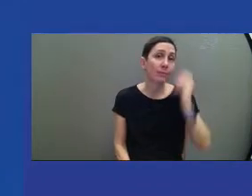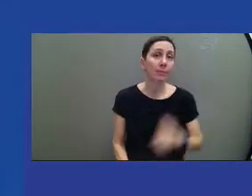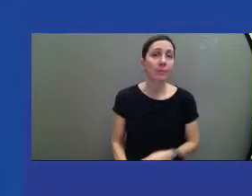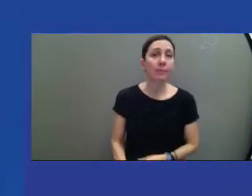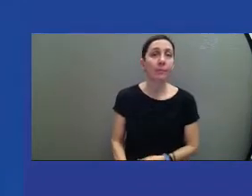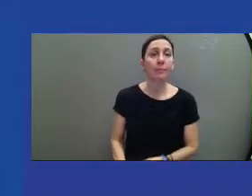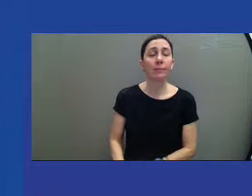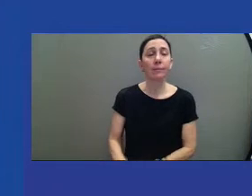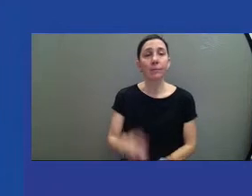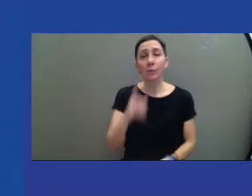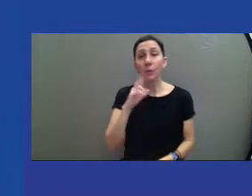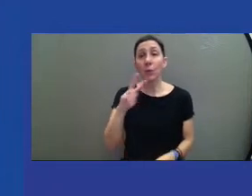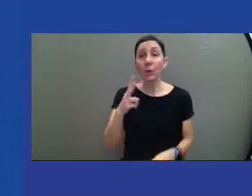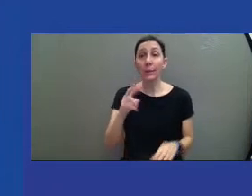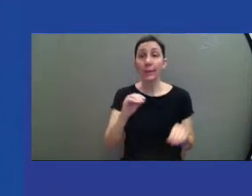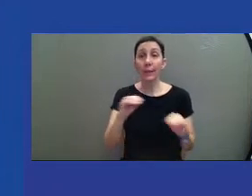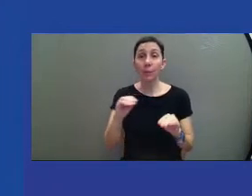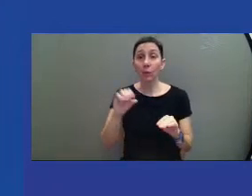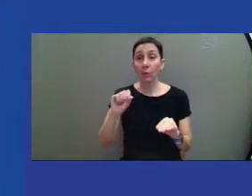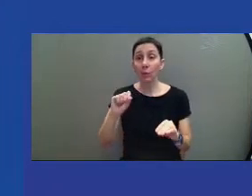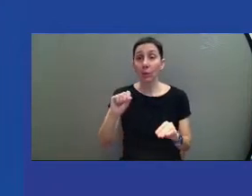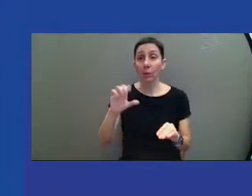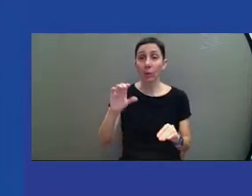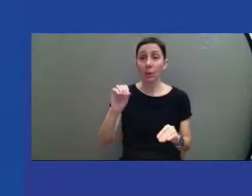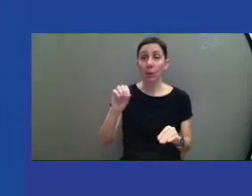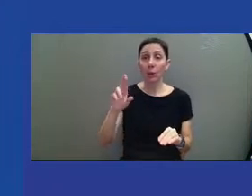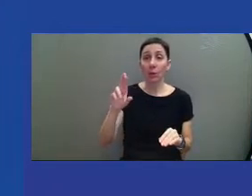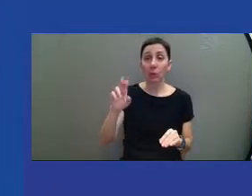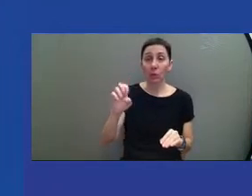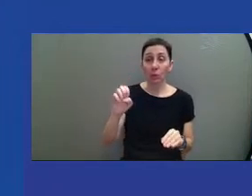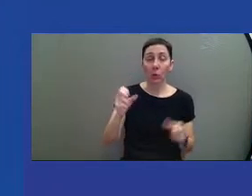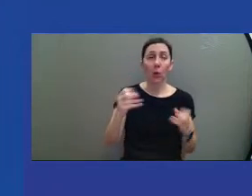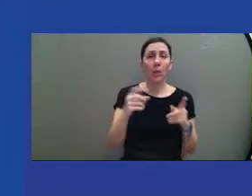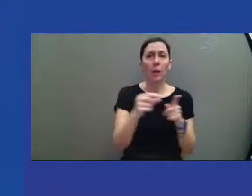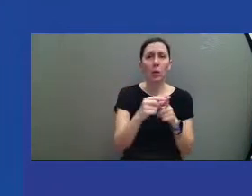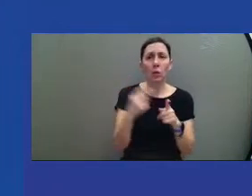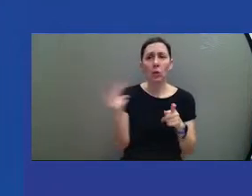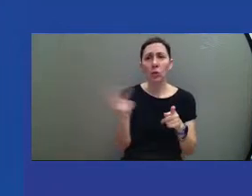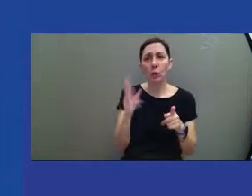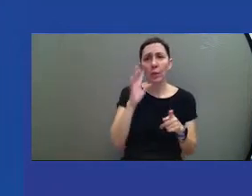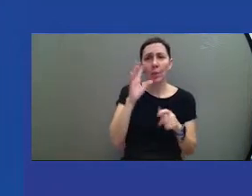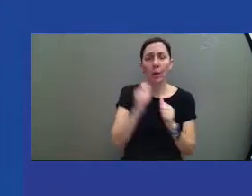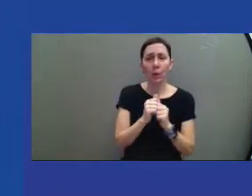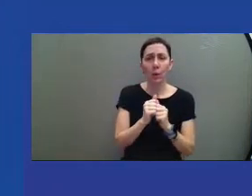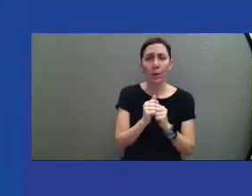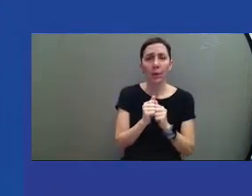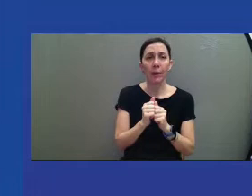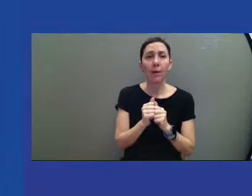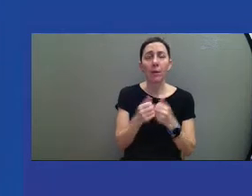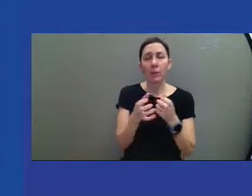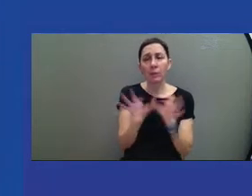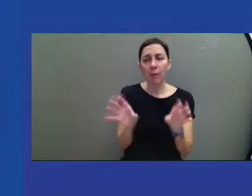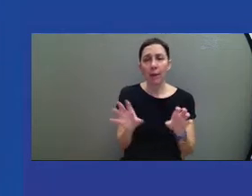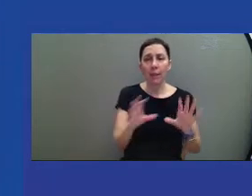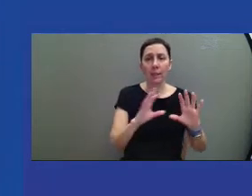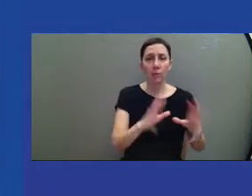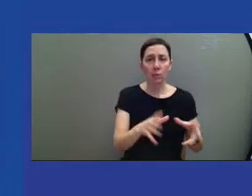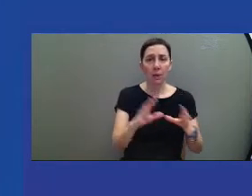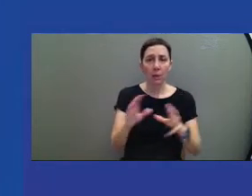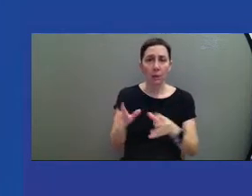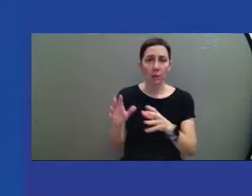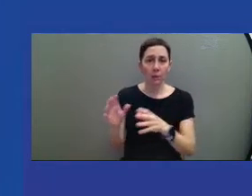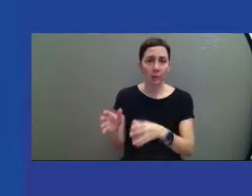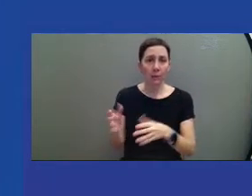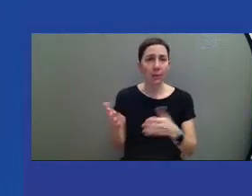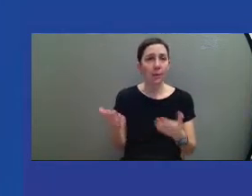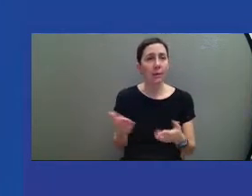And so for the second movement score, what we did is that we took a lot of these words that we had created together and we split them in different categories. Here